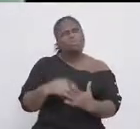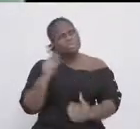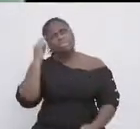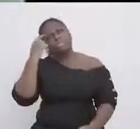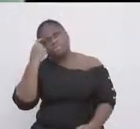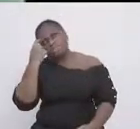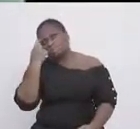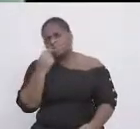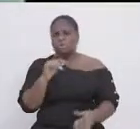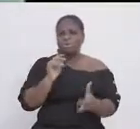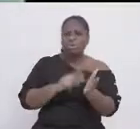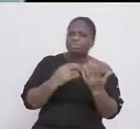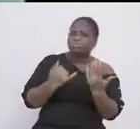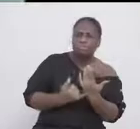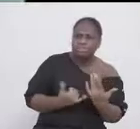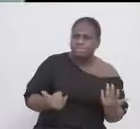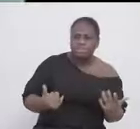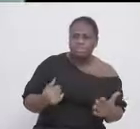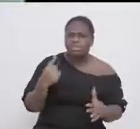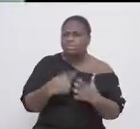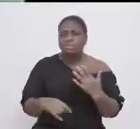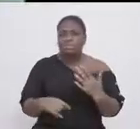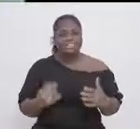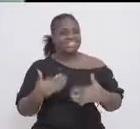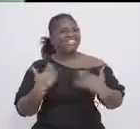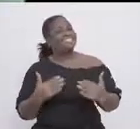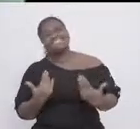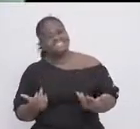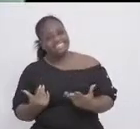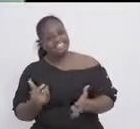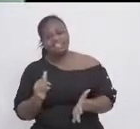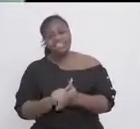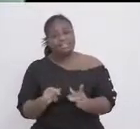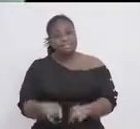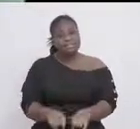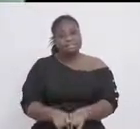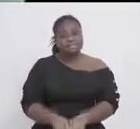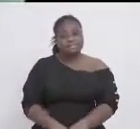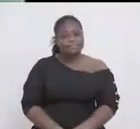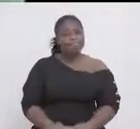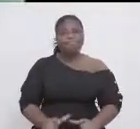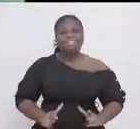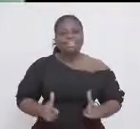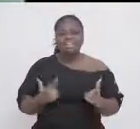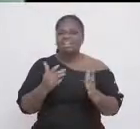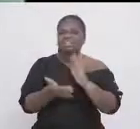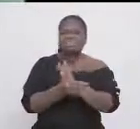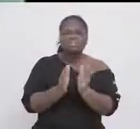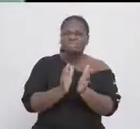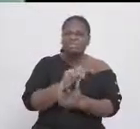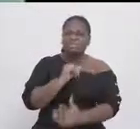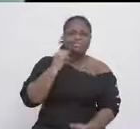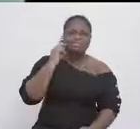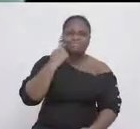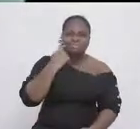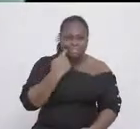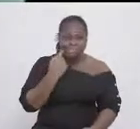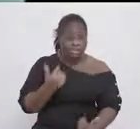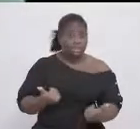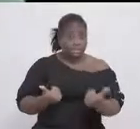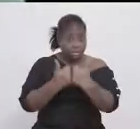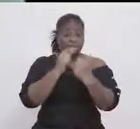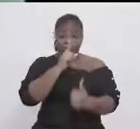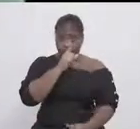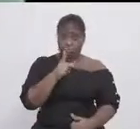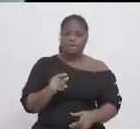should I implement? What should I do? It's really exciting. Like life is not boring. Like every time, like even though it's